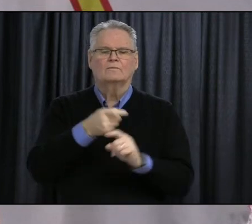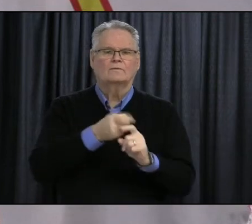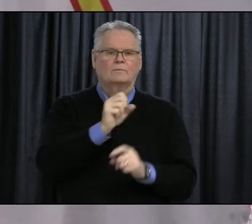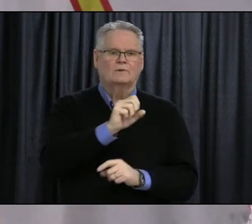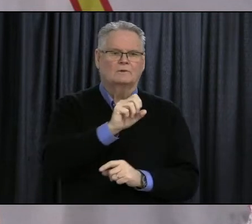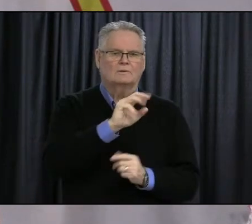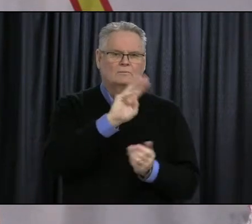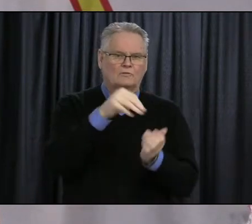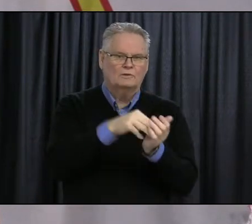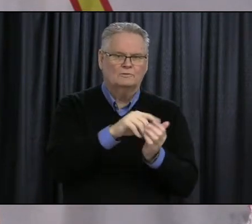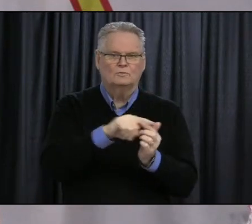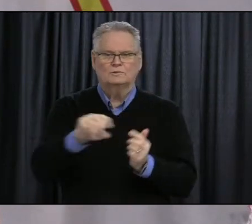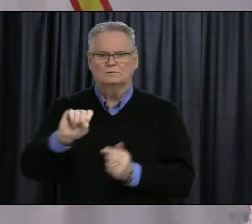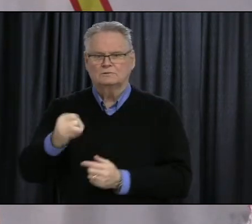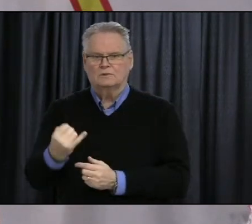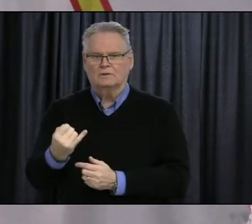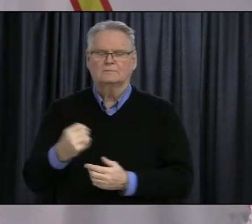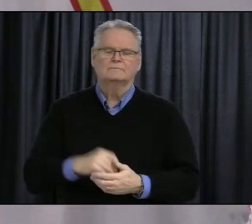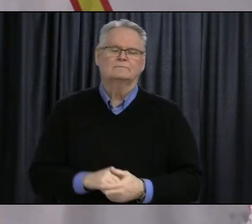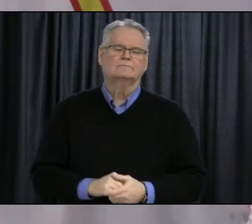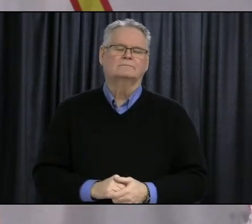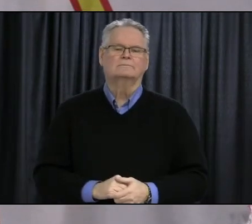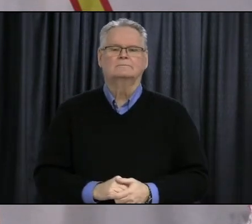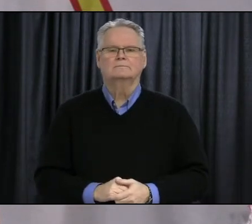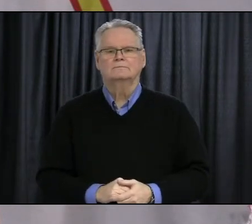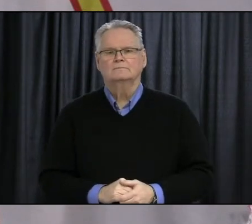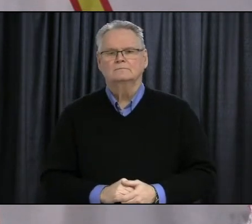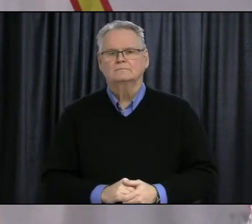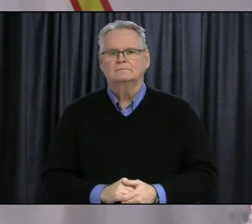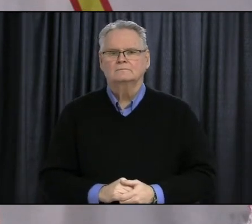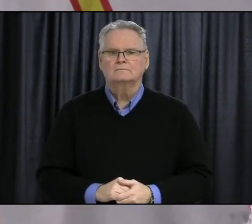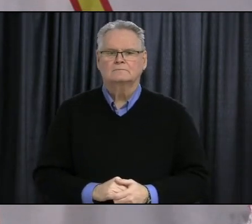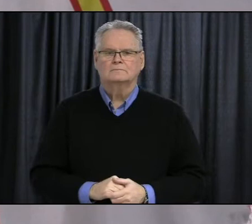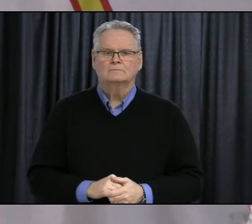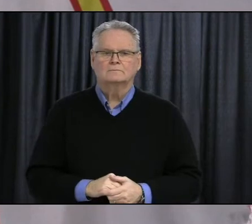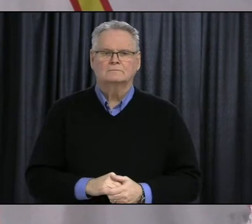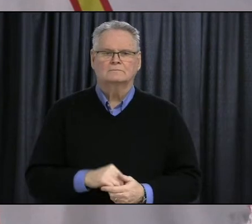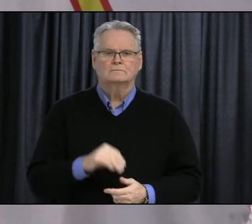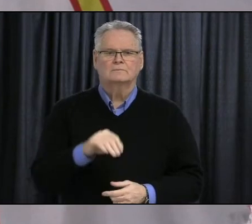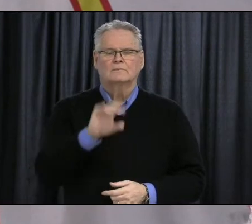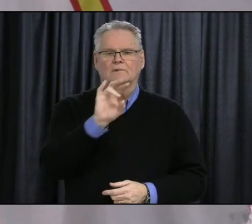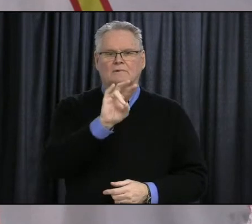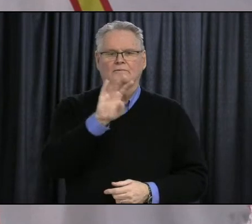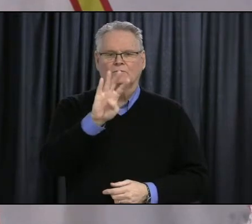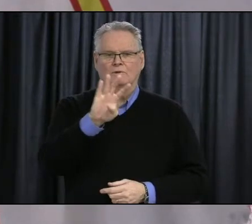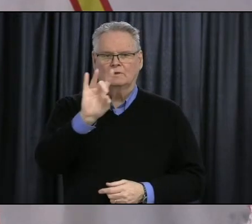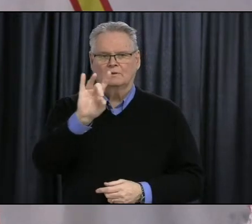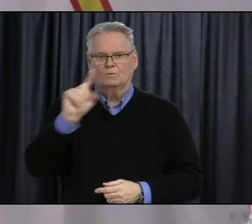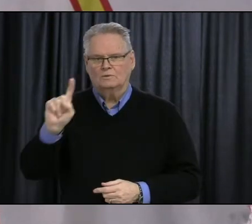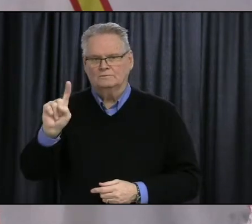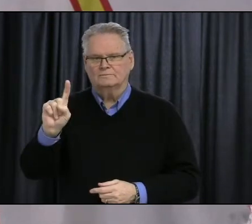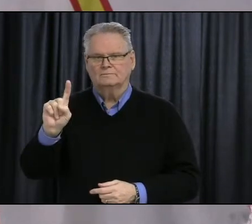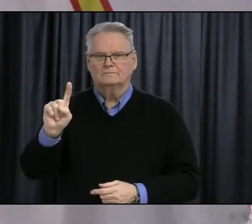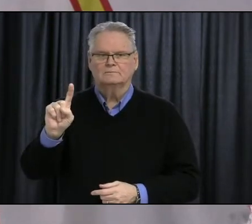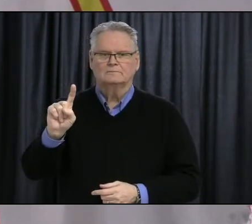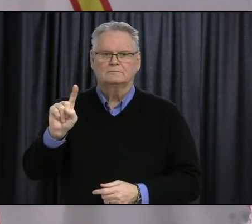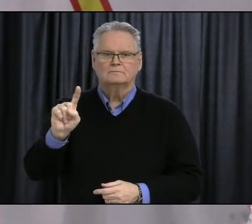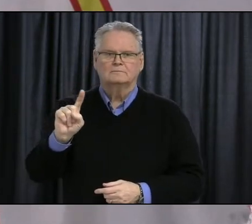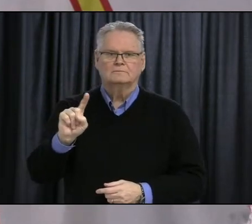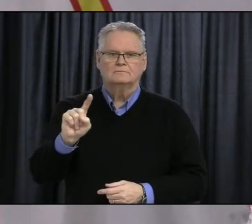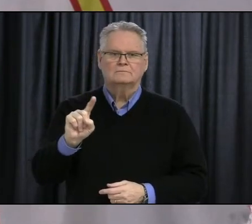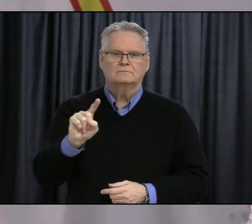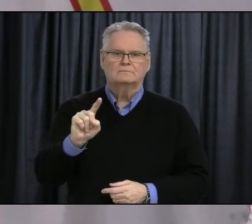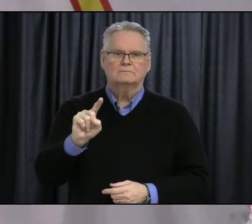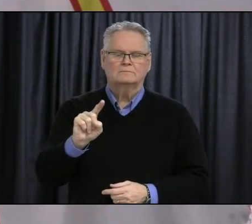Public Health is making this ask out of an abundance of caution and because they are aware of a confirmed case of COVID-19 in a traveller with the